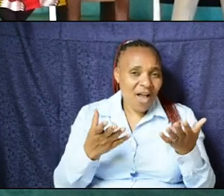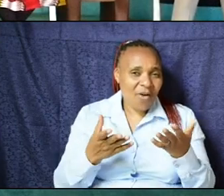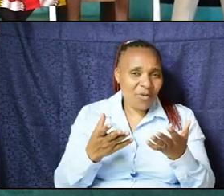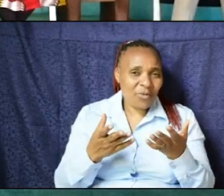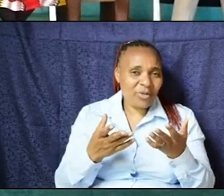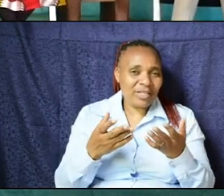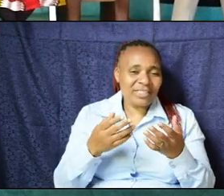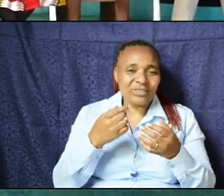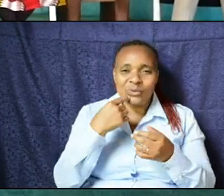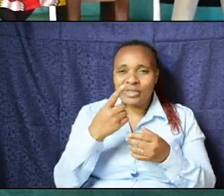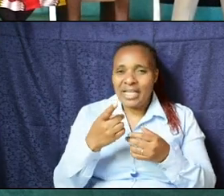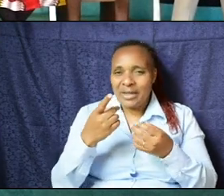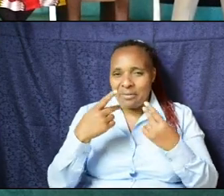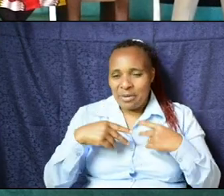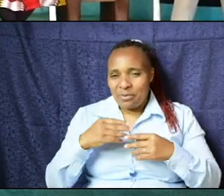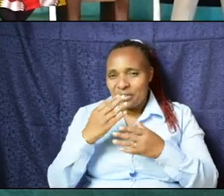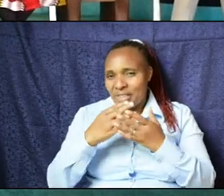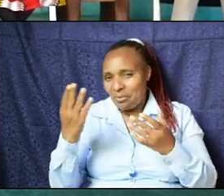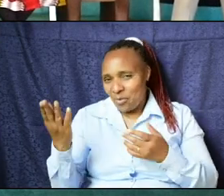it to the audience somewhere, right?